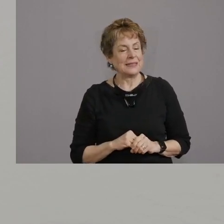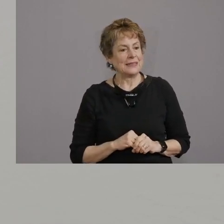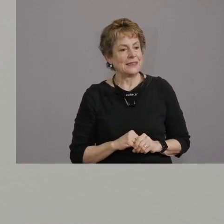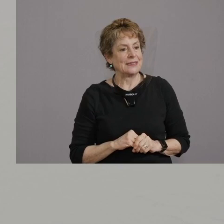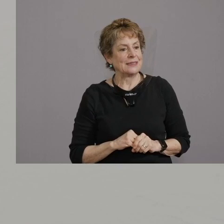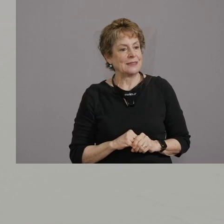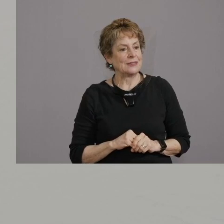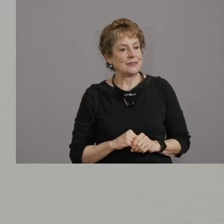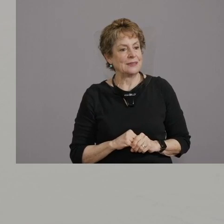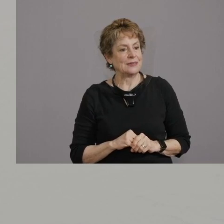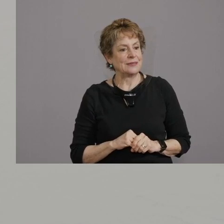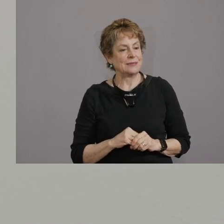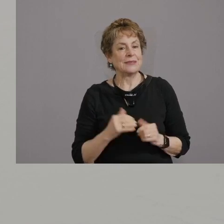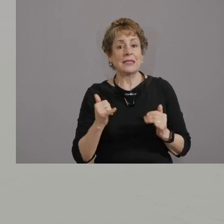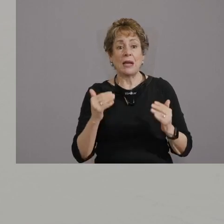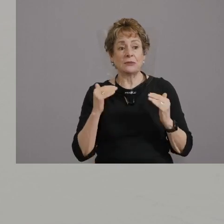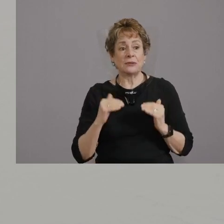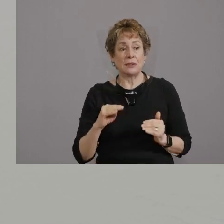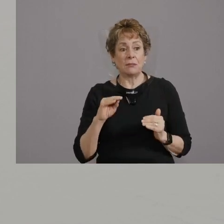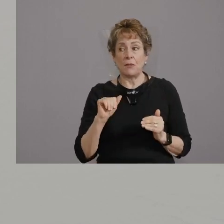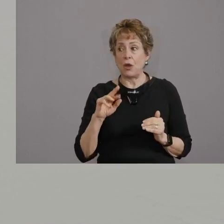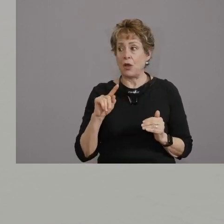Oh.